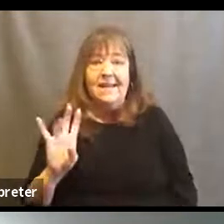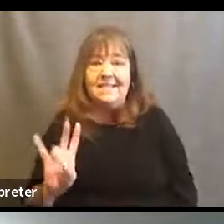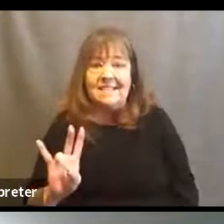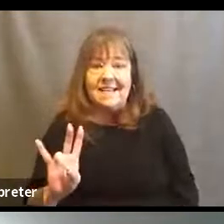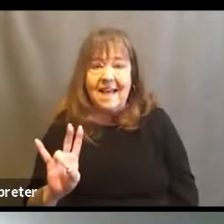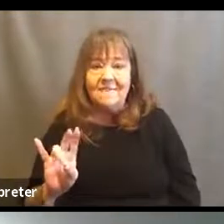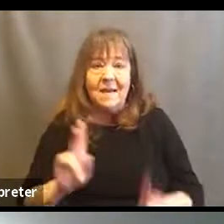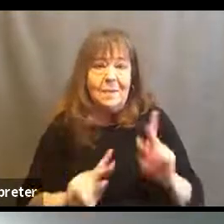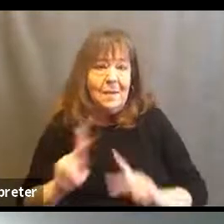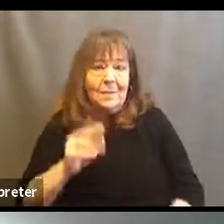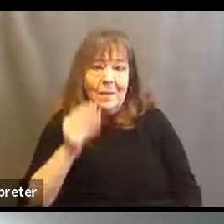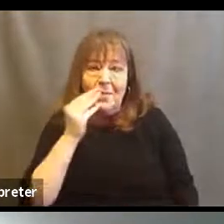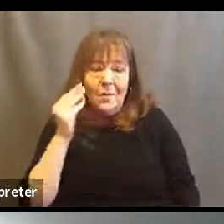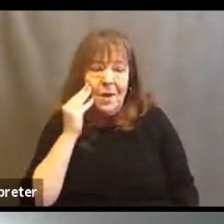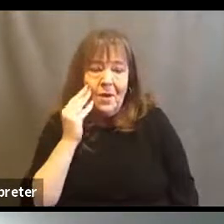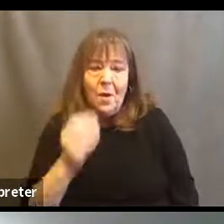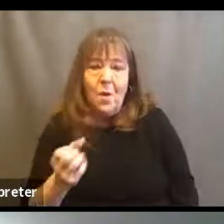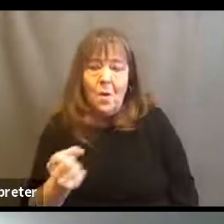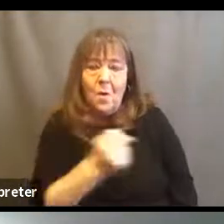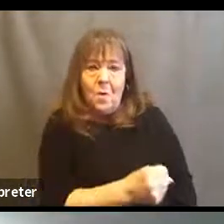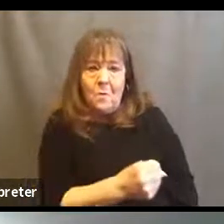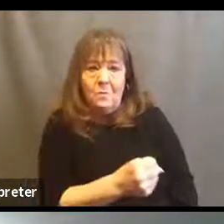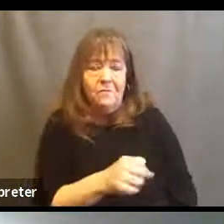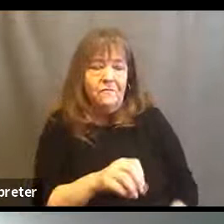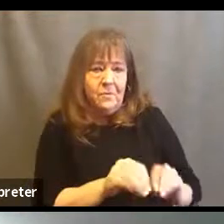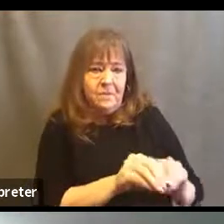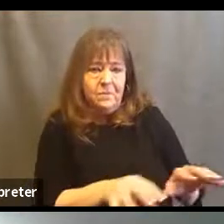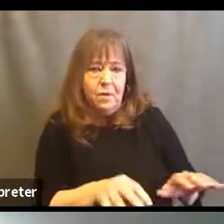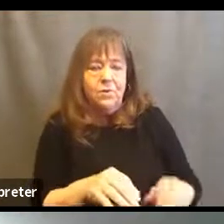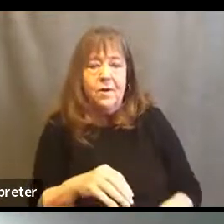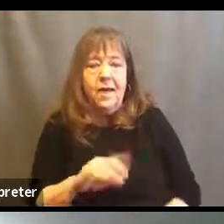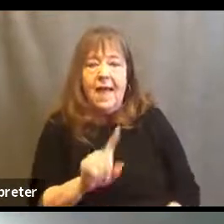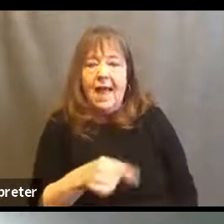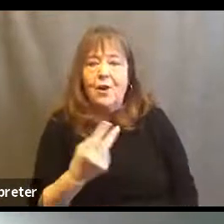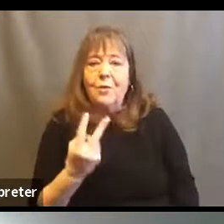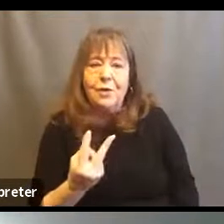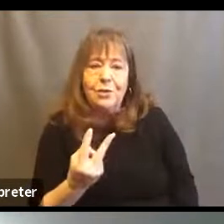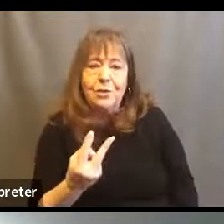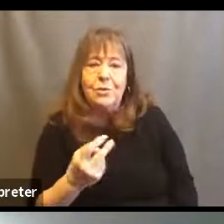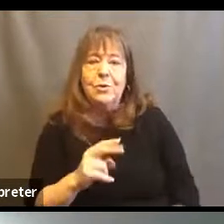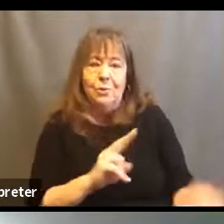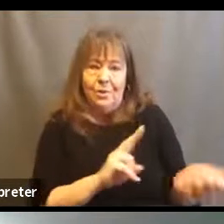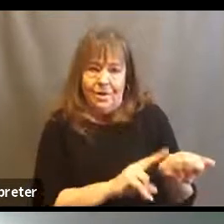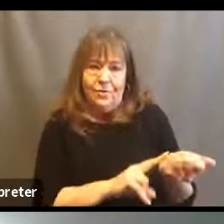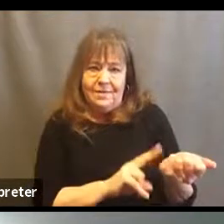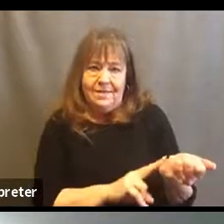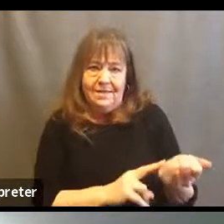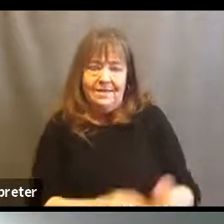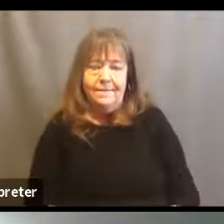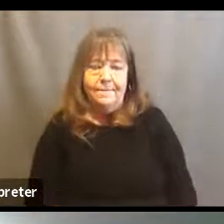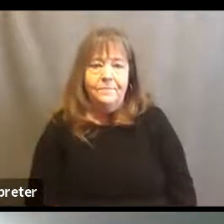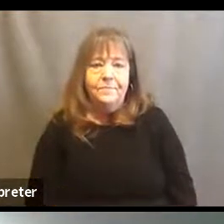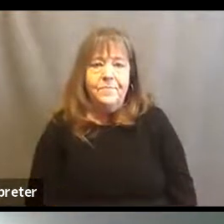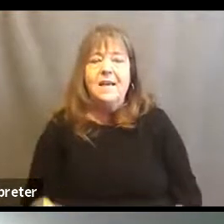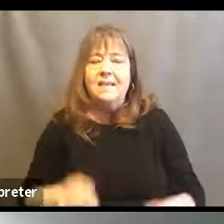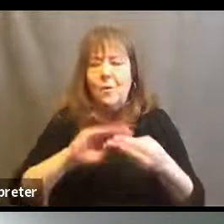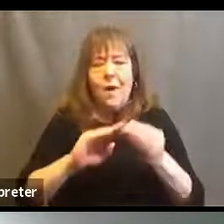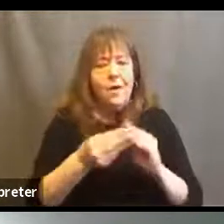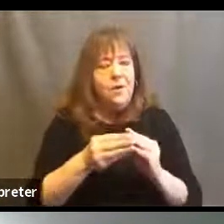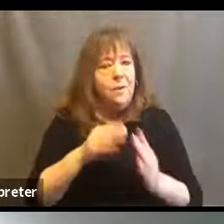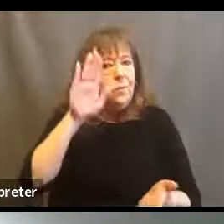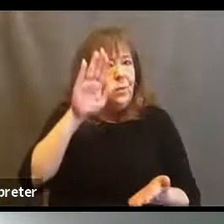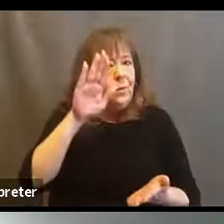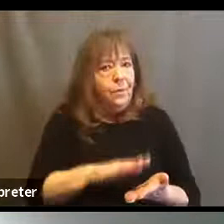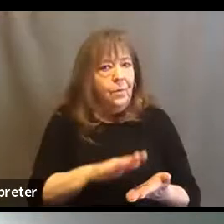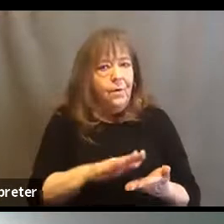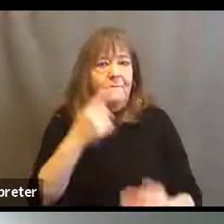staff only quarantined. And of those, only 2 of those are nurses. So the numbers have dropped off dramatically